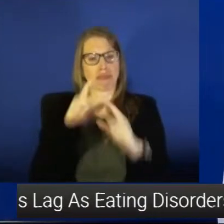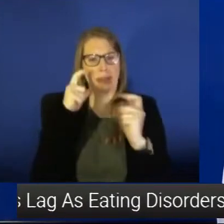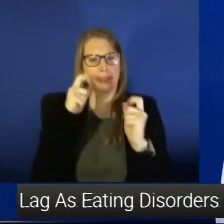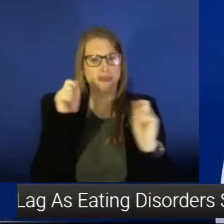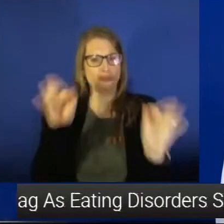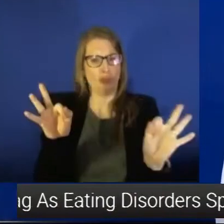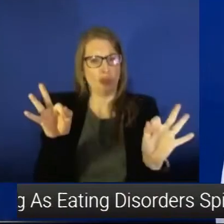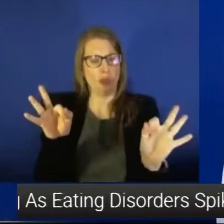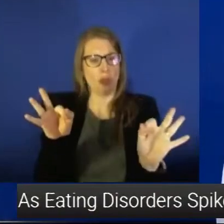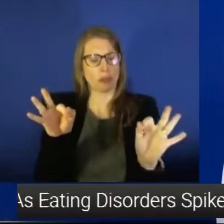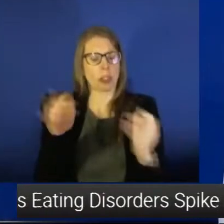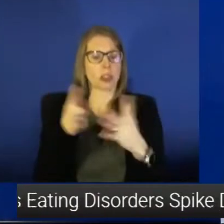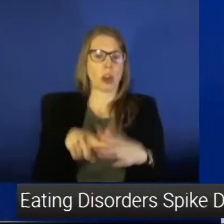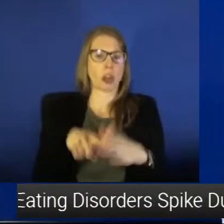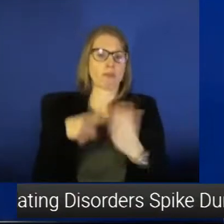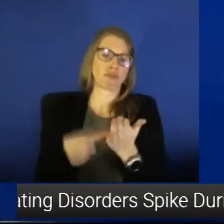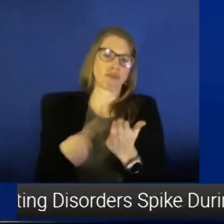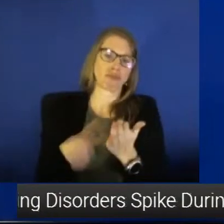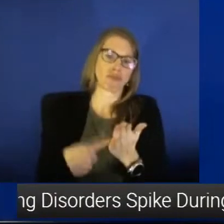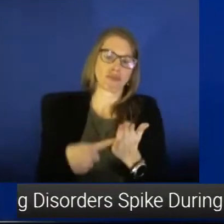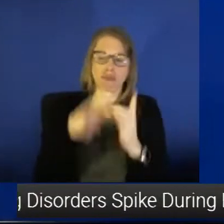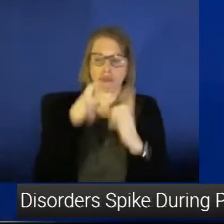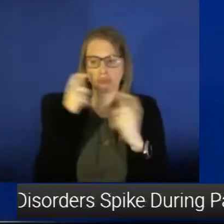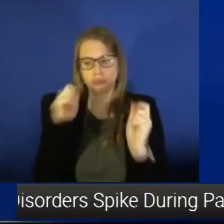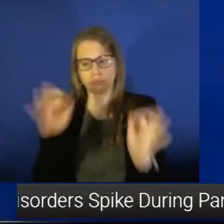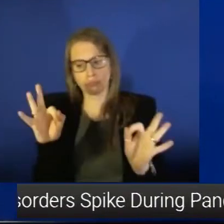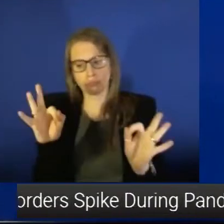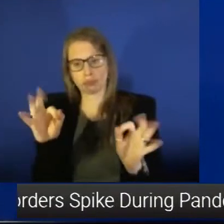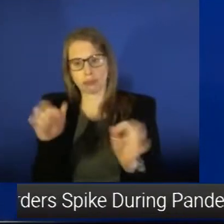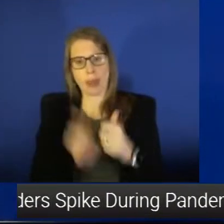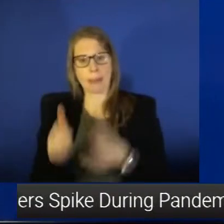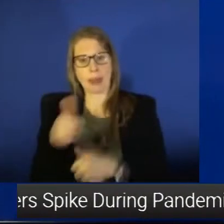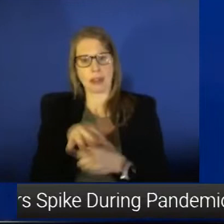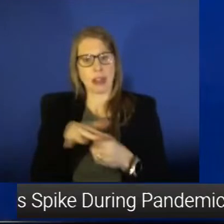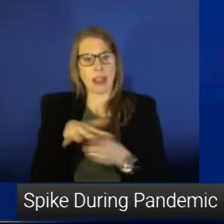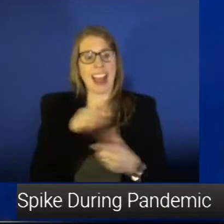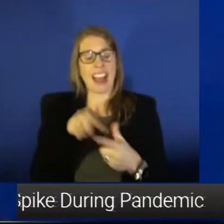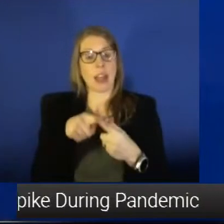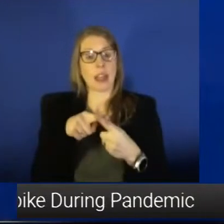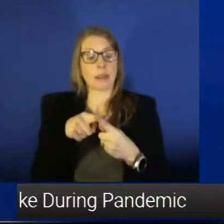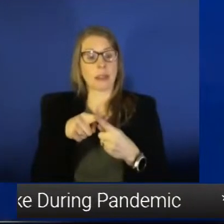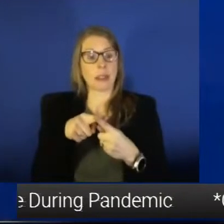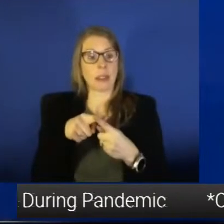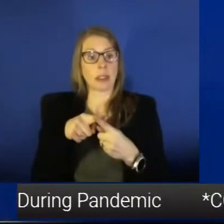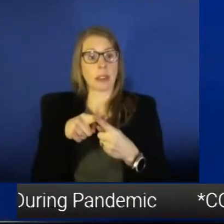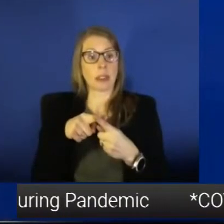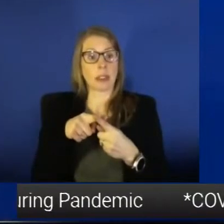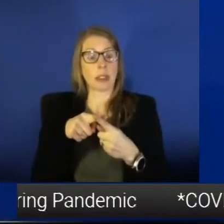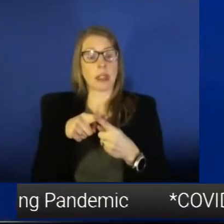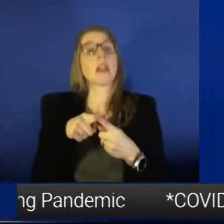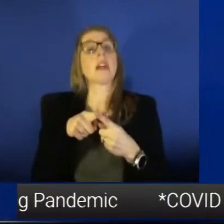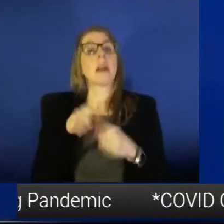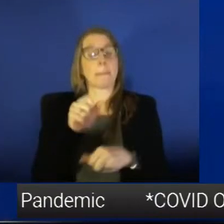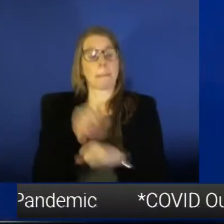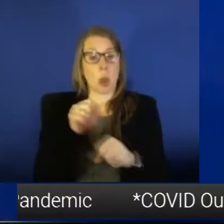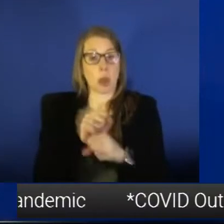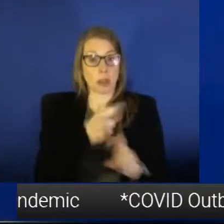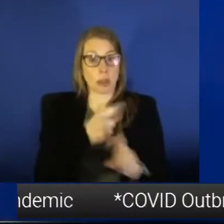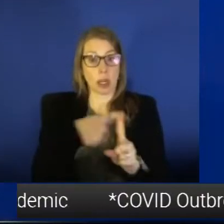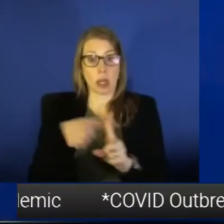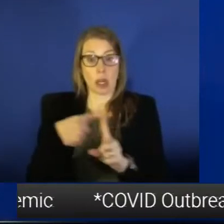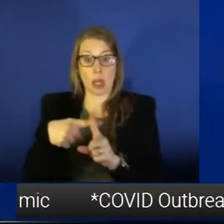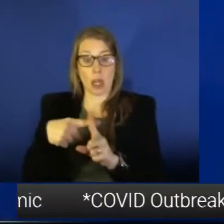debate whether masks should come off in hospital administrative spaces, and then all of a sudden, the number of our employees testing positive and number going out for COVID went up last